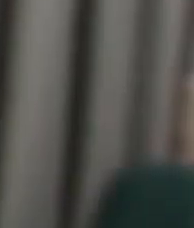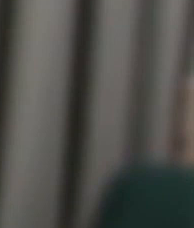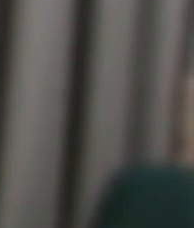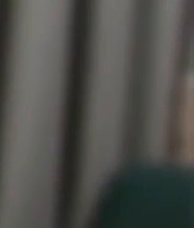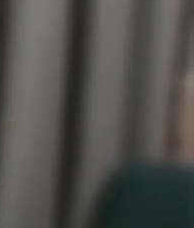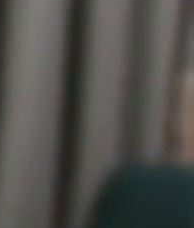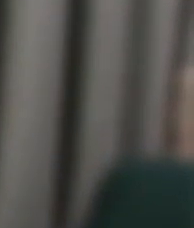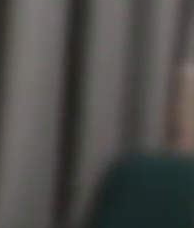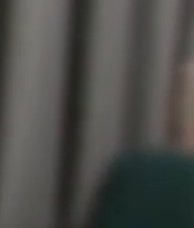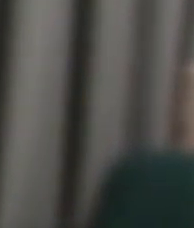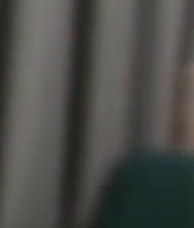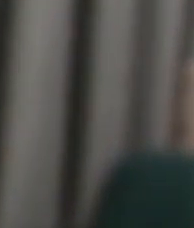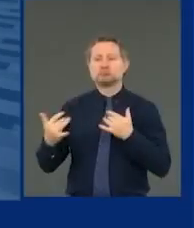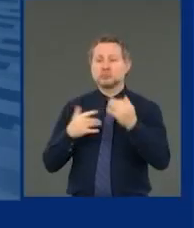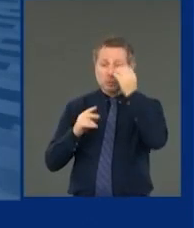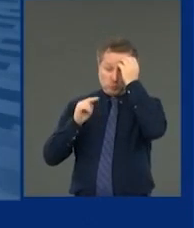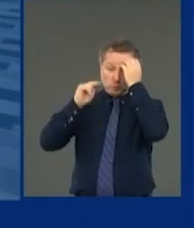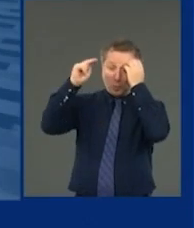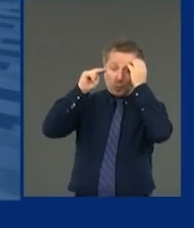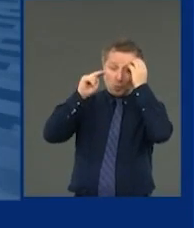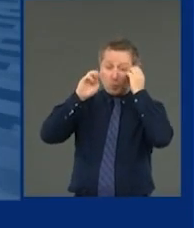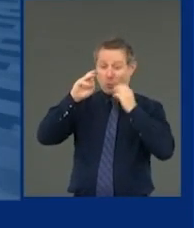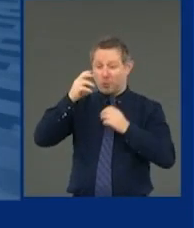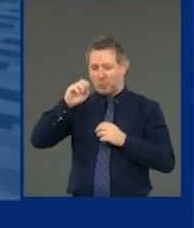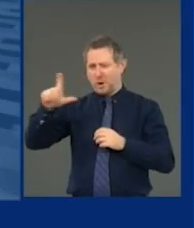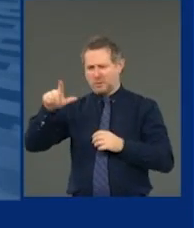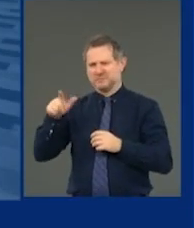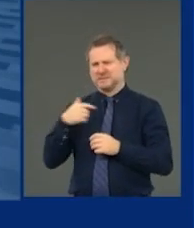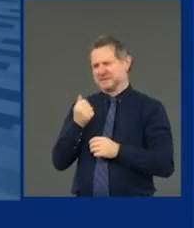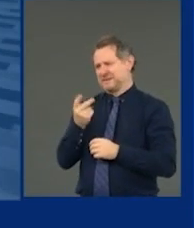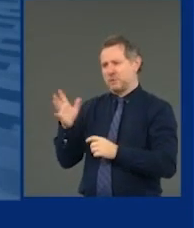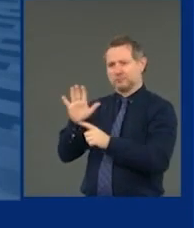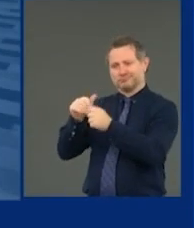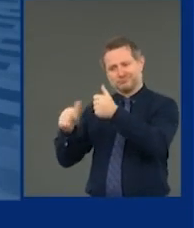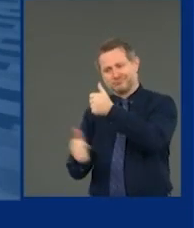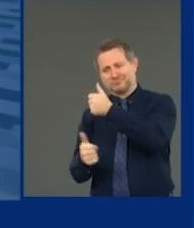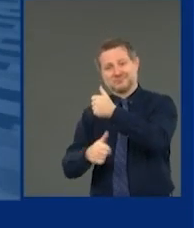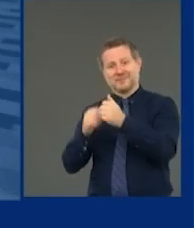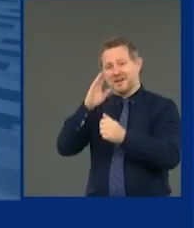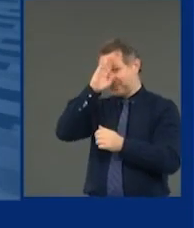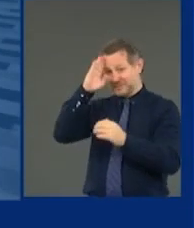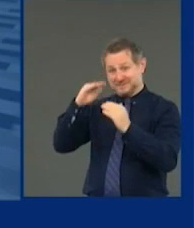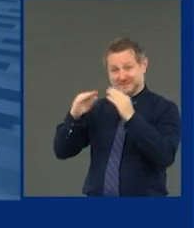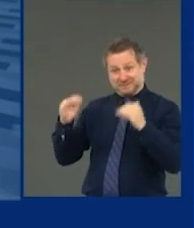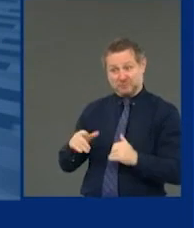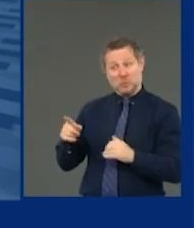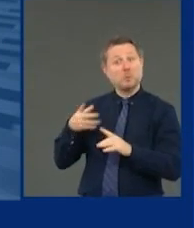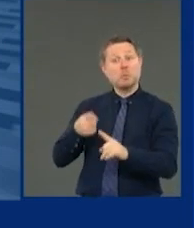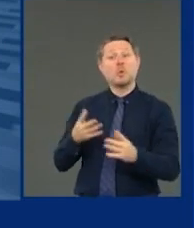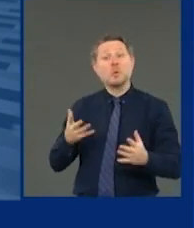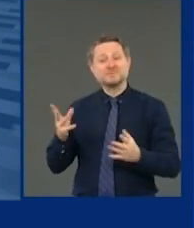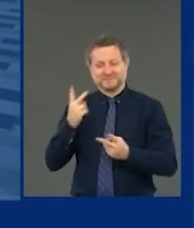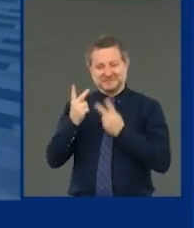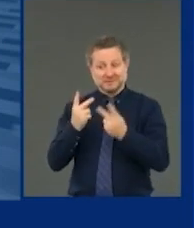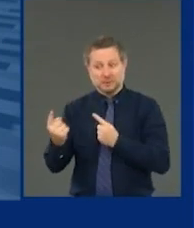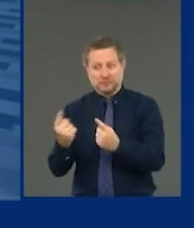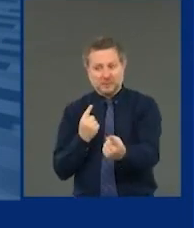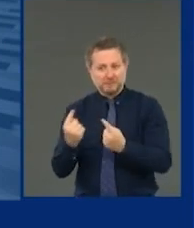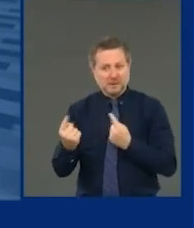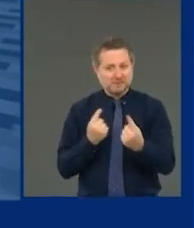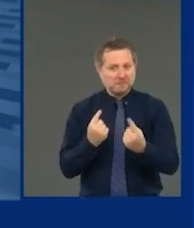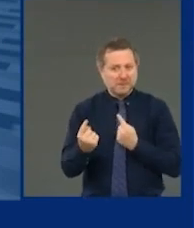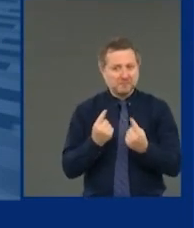16 hospitals across the state. This is getting visitors back into hospitals with the right precaution, with the